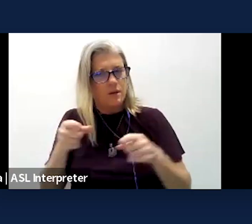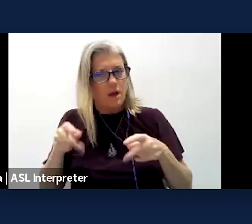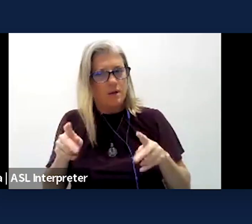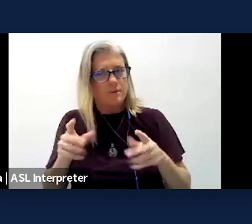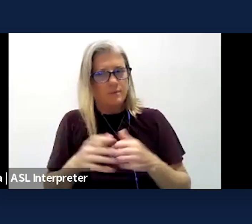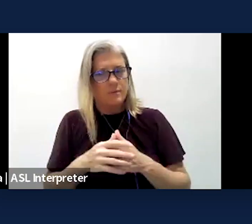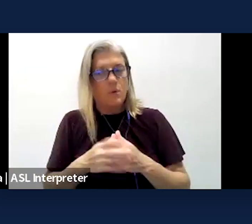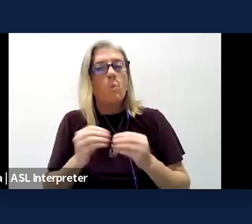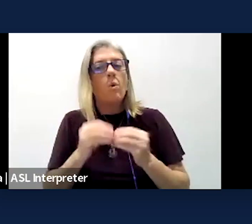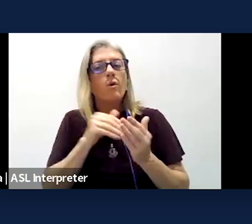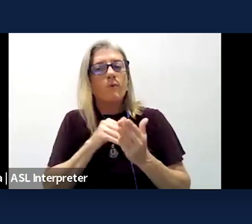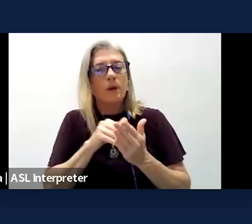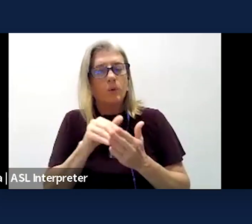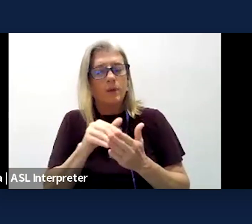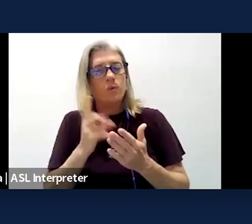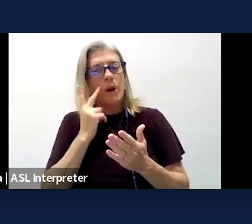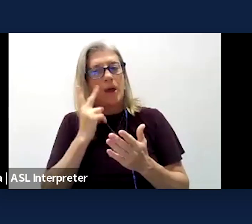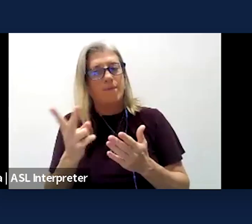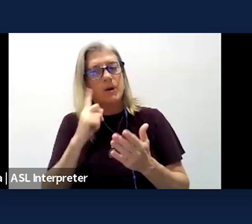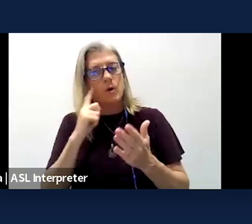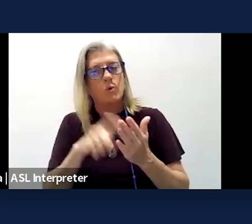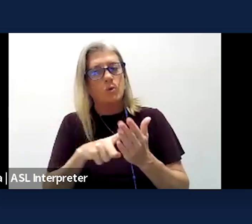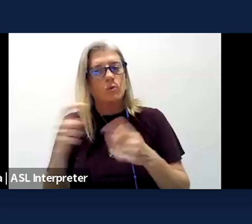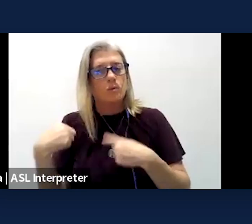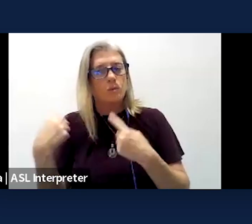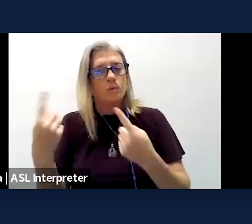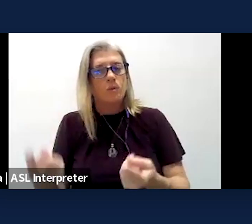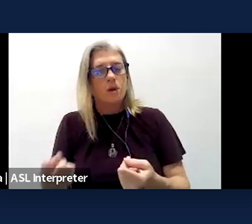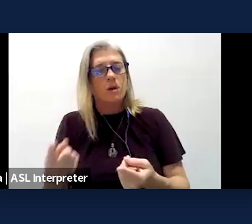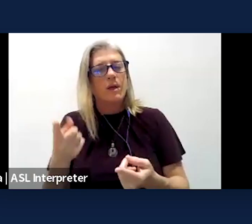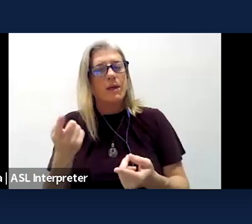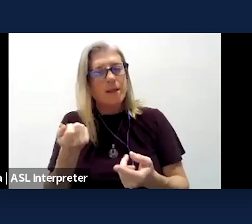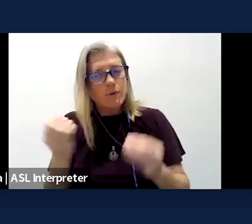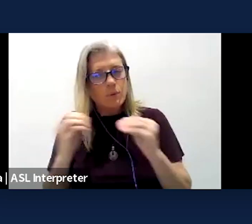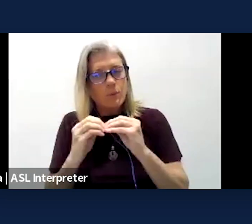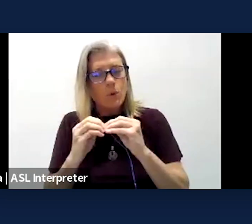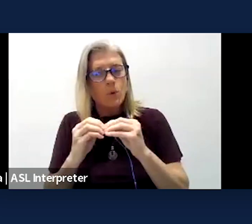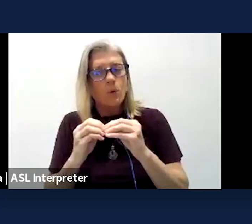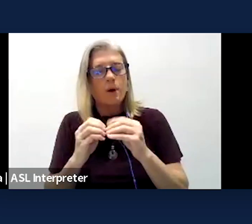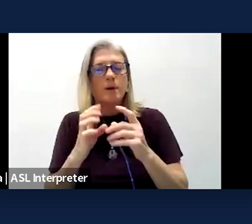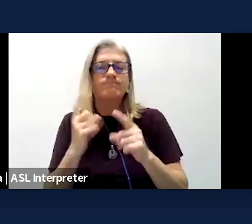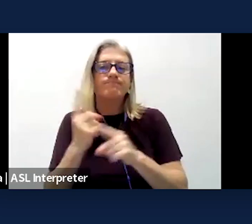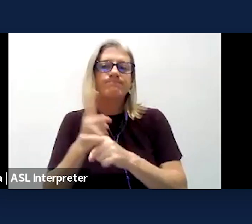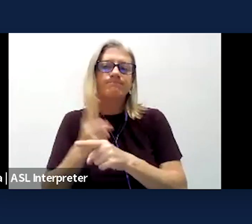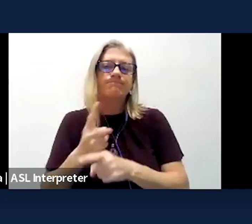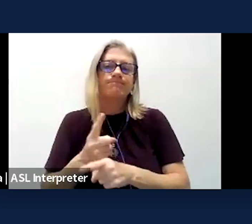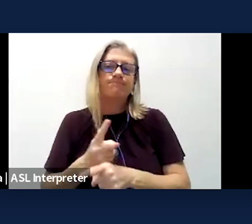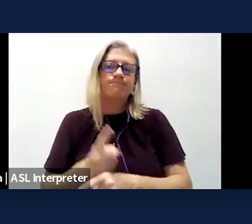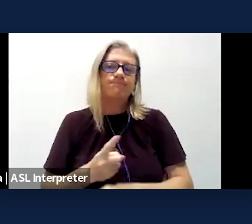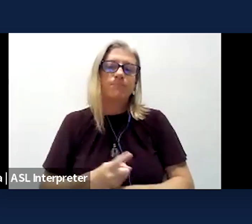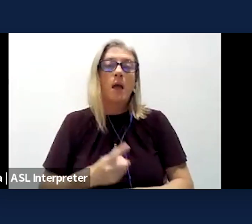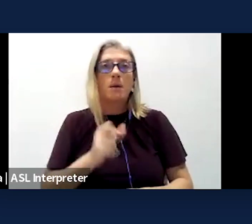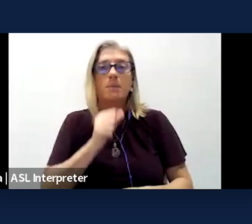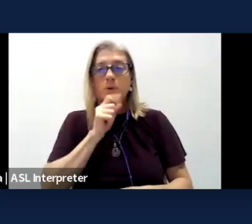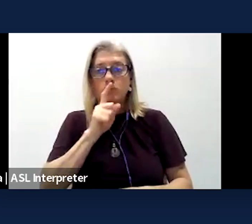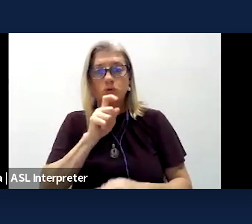more frequently is what I see. okay. Gives you a little bit more consistency. And I don't know necessarily why,